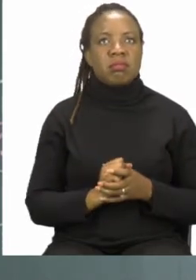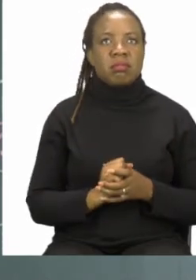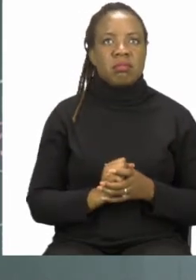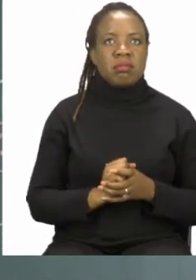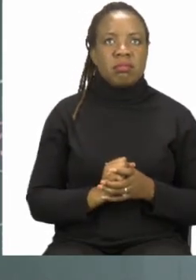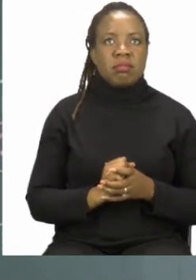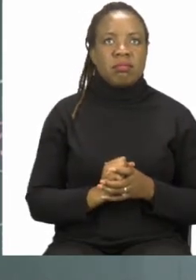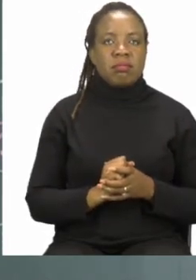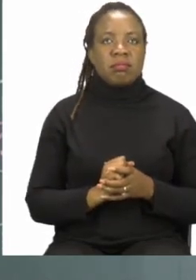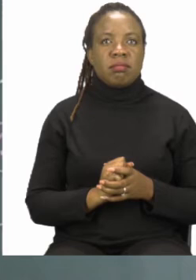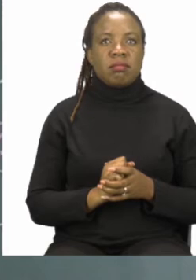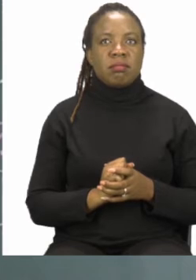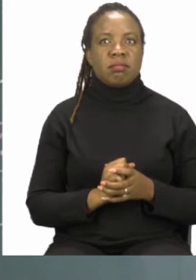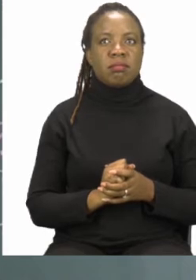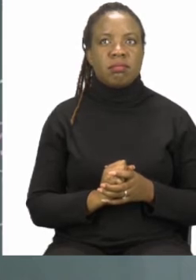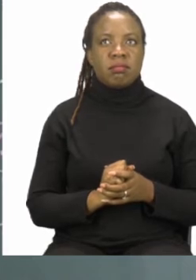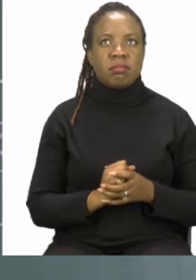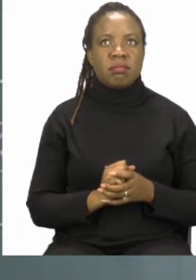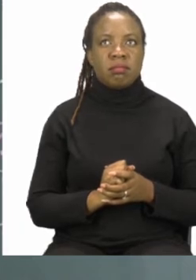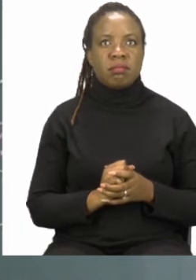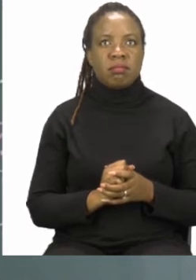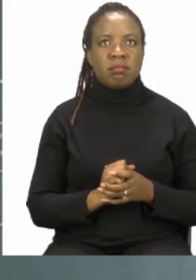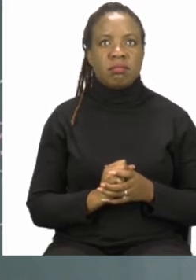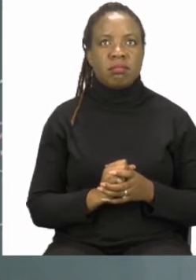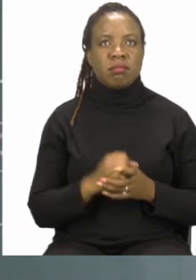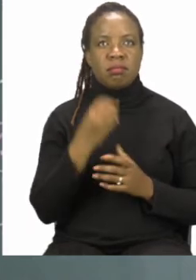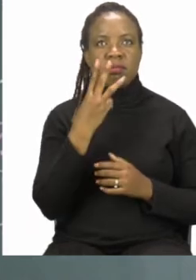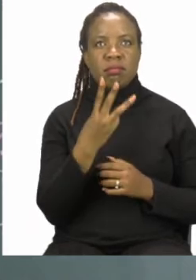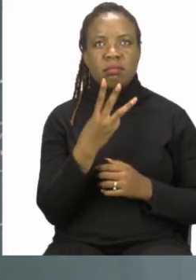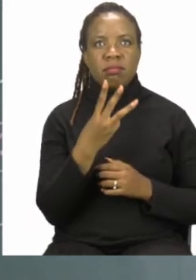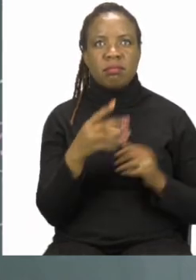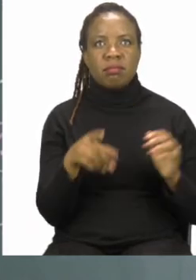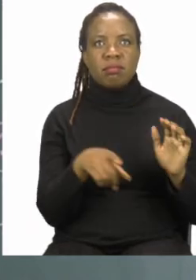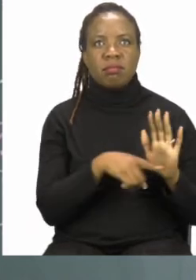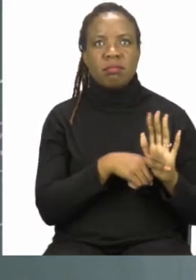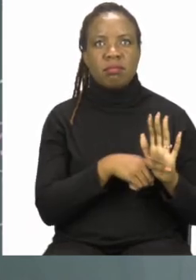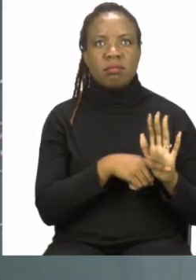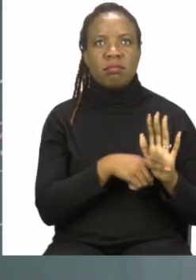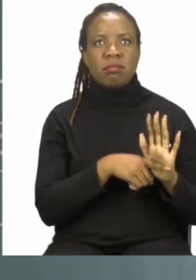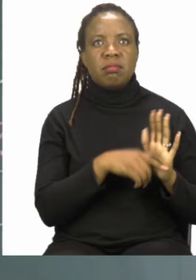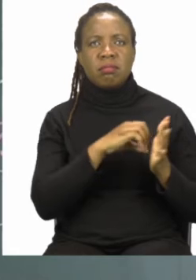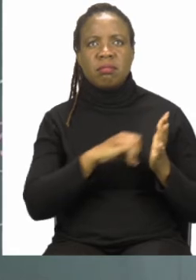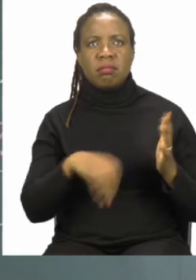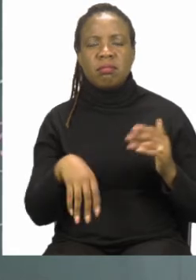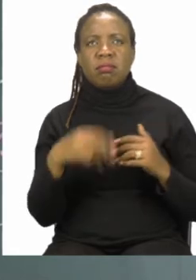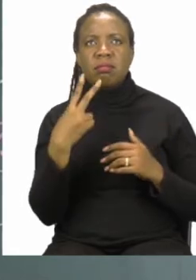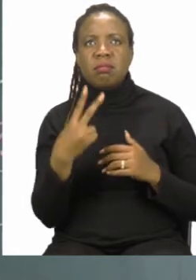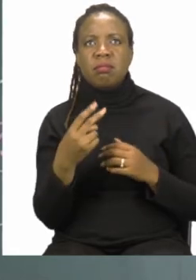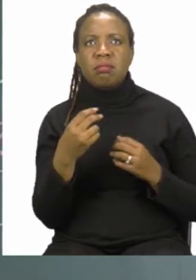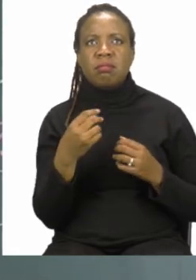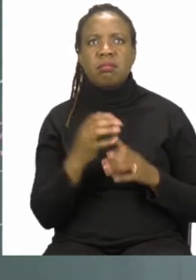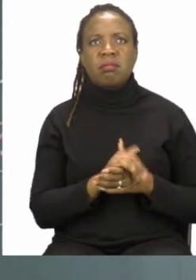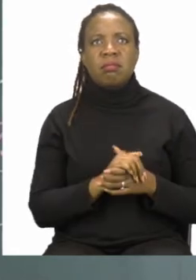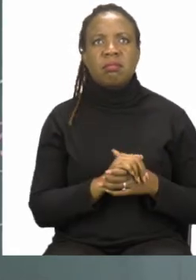1. And then the next one says 3 take away 2. And we